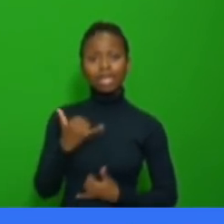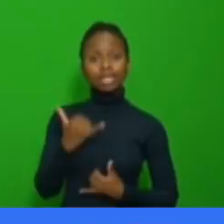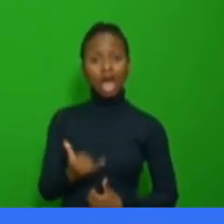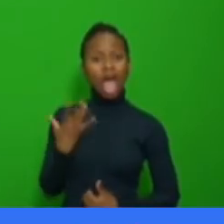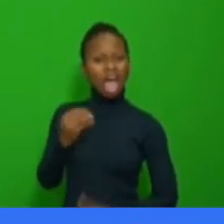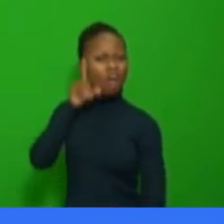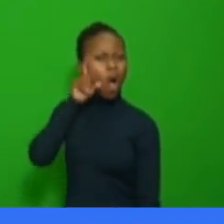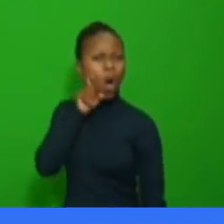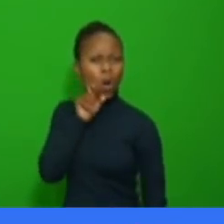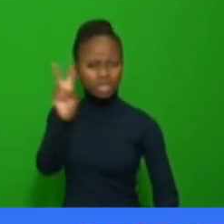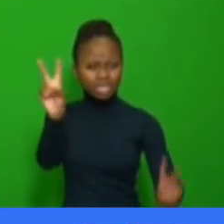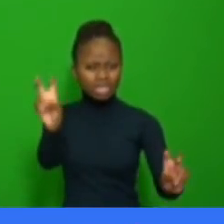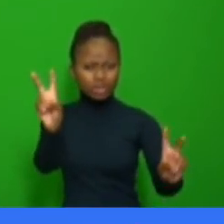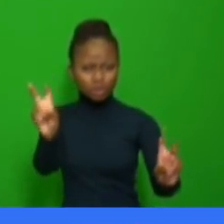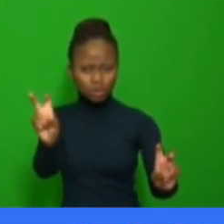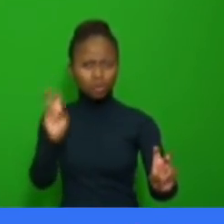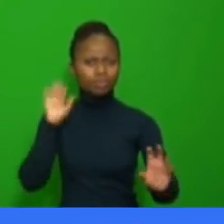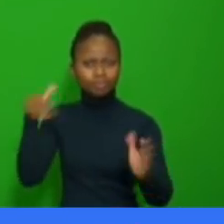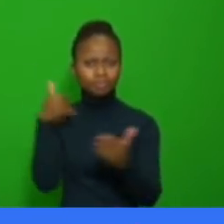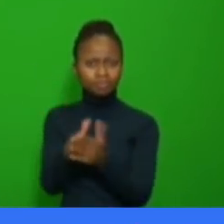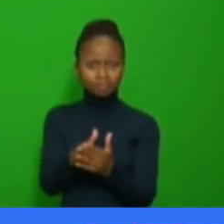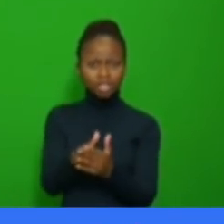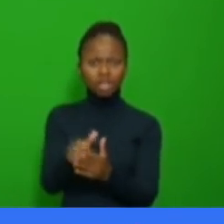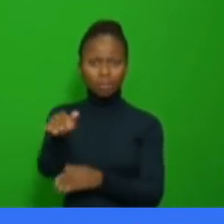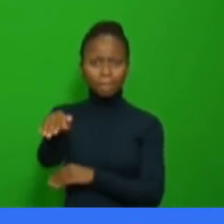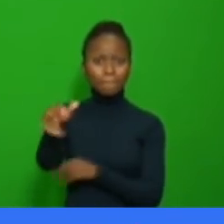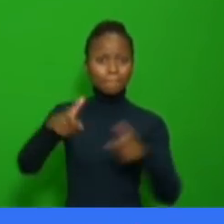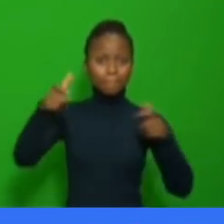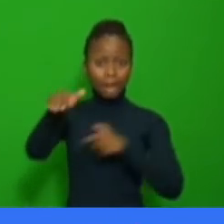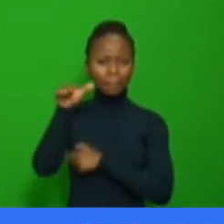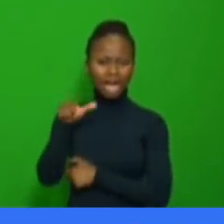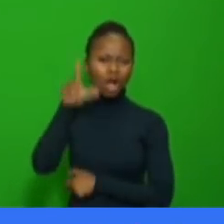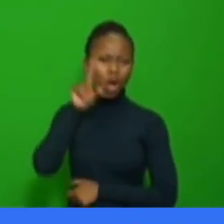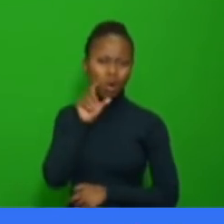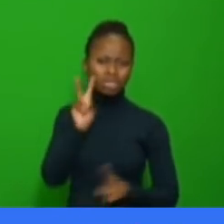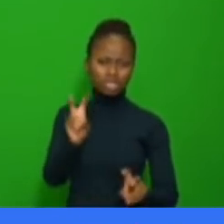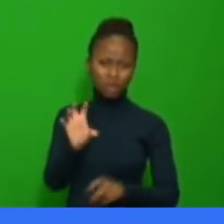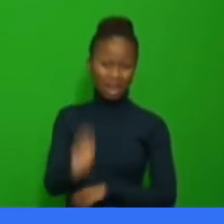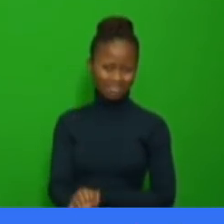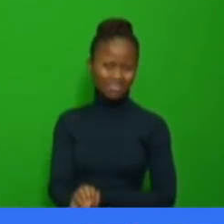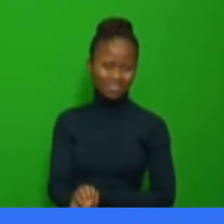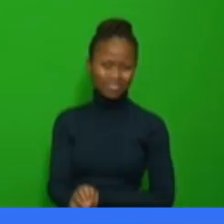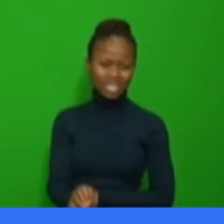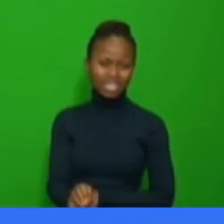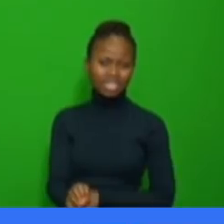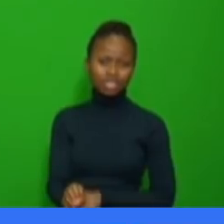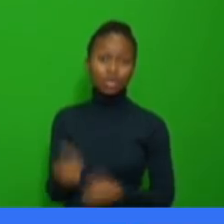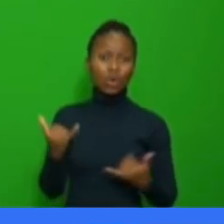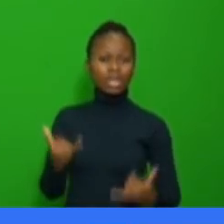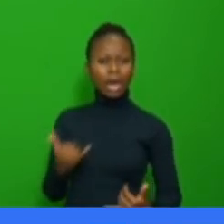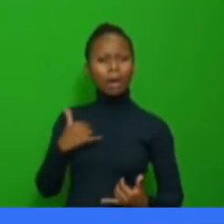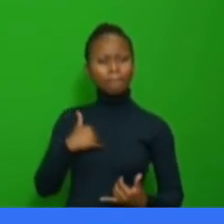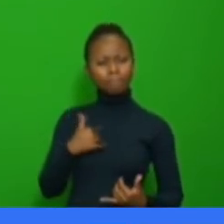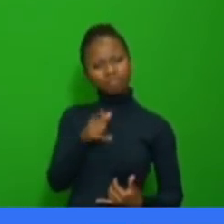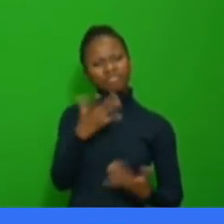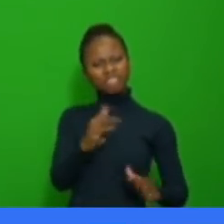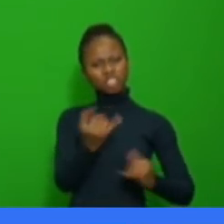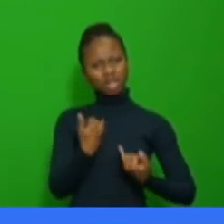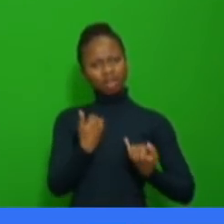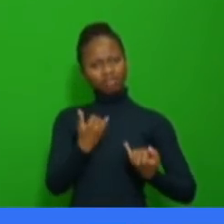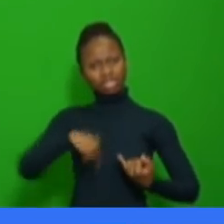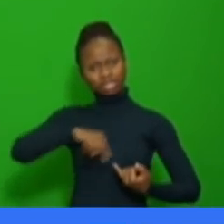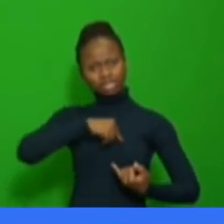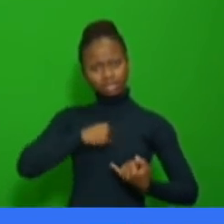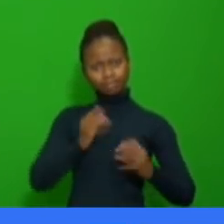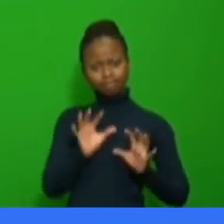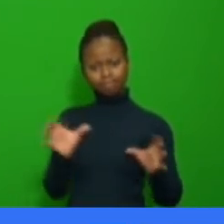issues within the Reserve Bank. And it's needs that you also spoke about and I invited to speak about at the